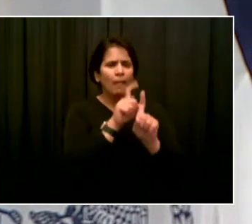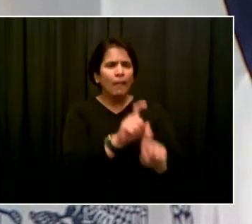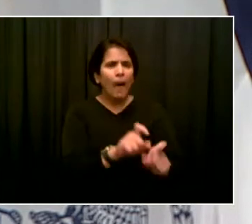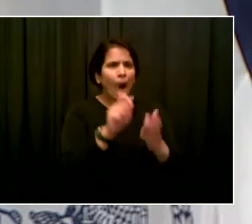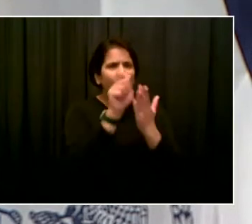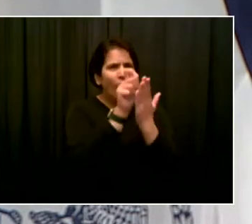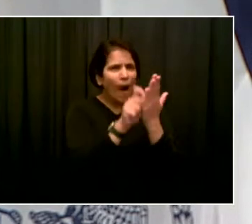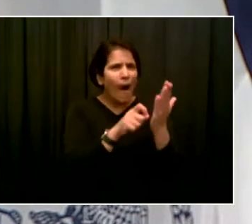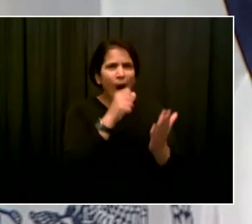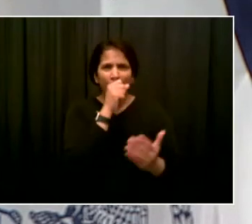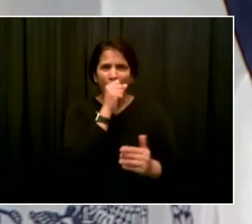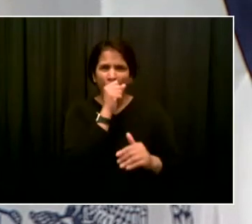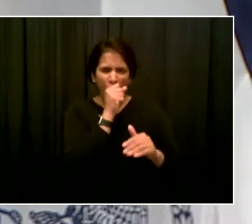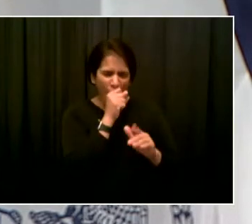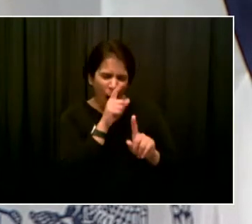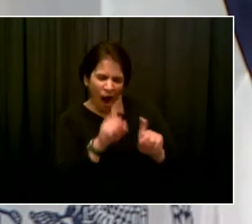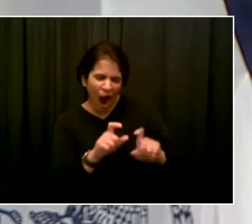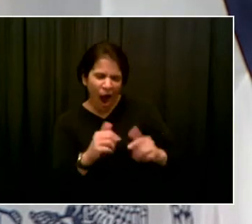anything that's bothering them,